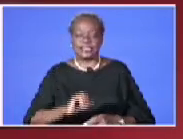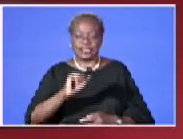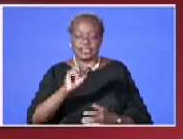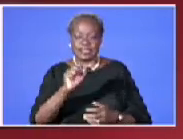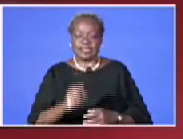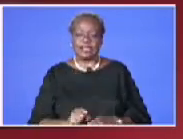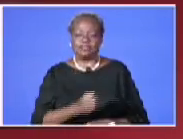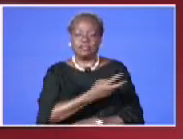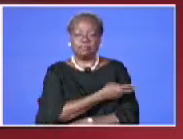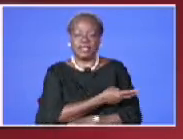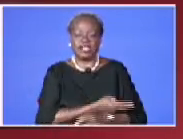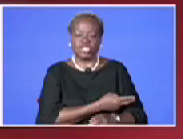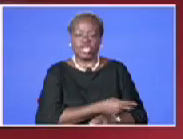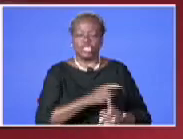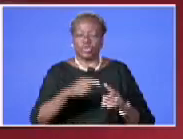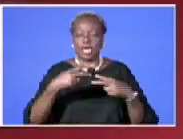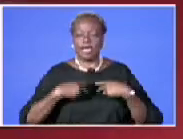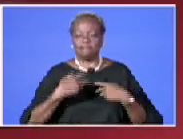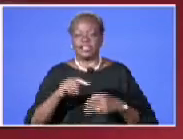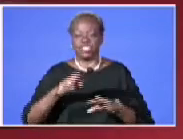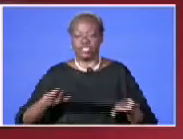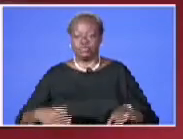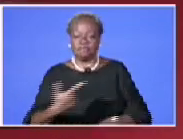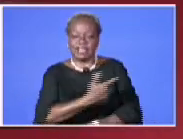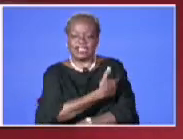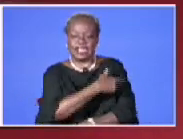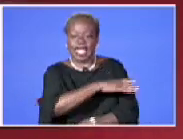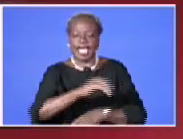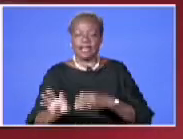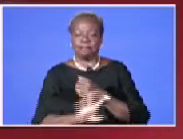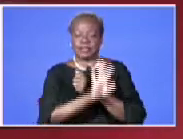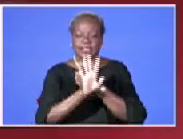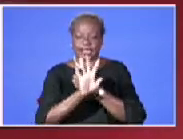and by extension protected. Jiminy DeSwain, ZNS Network News.